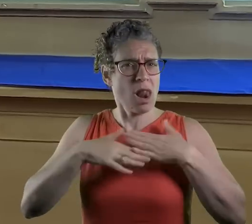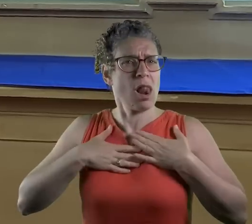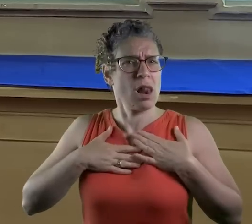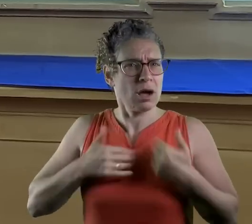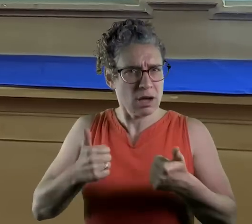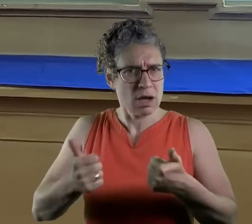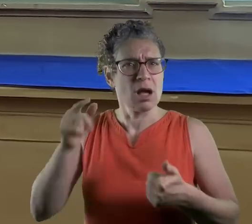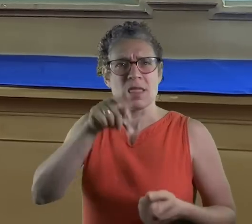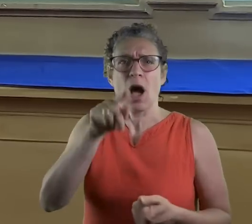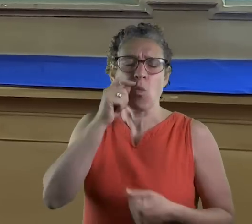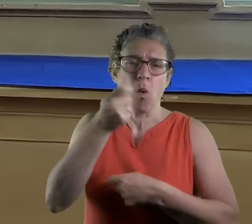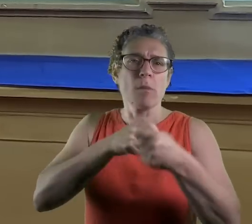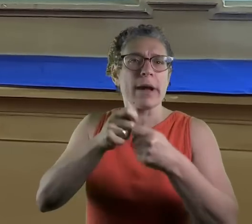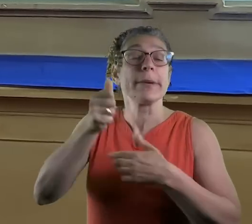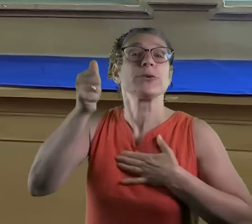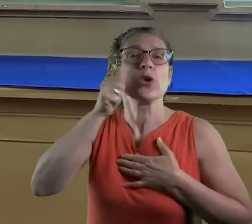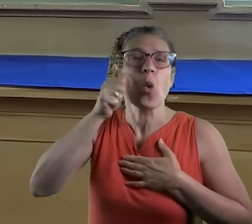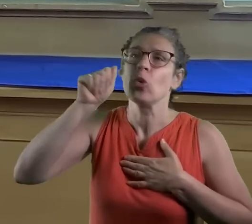freedom in their hearts.